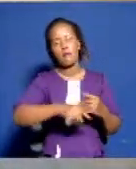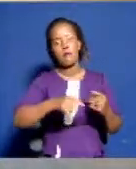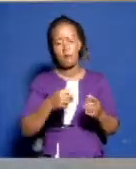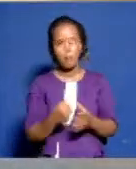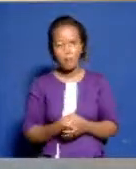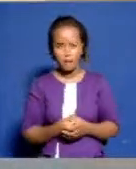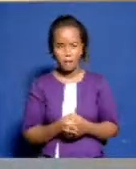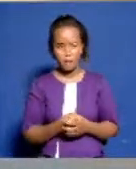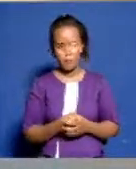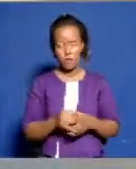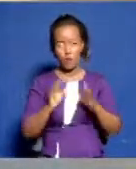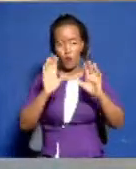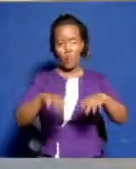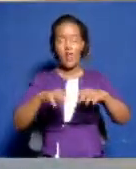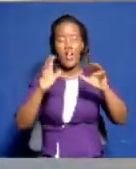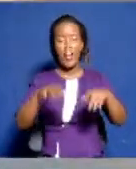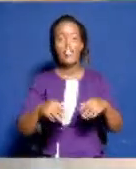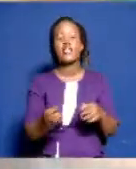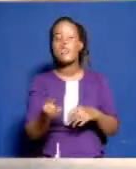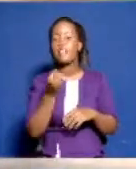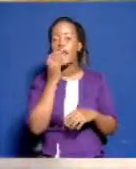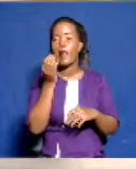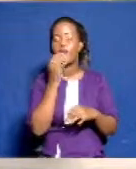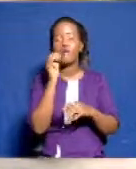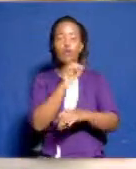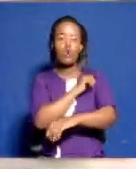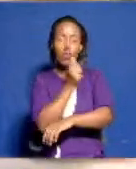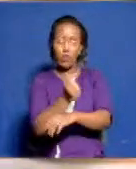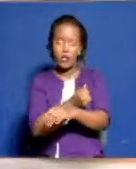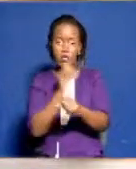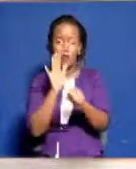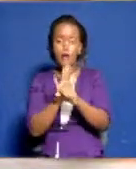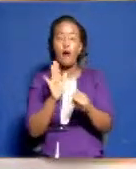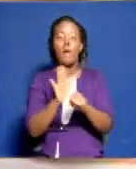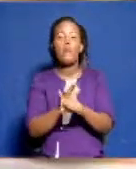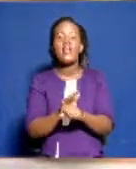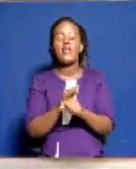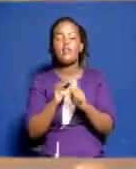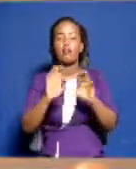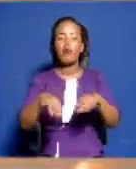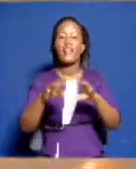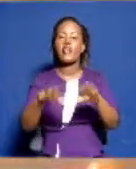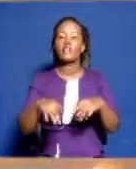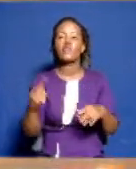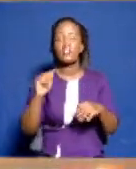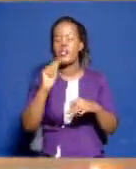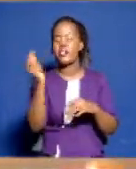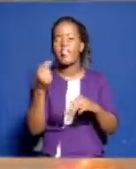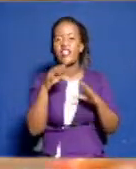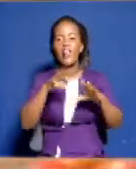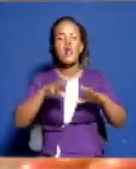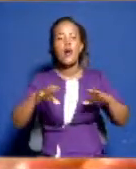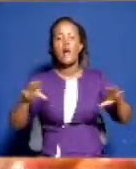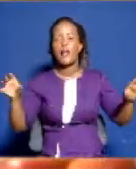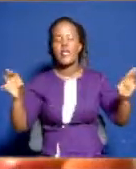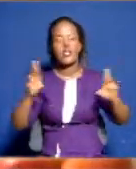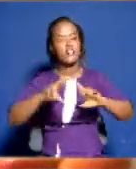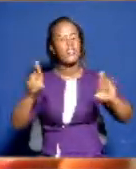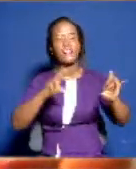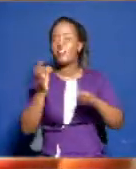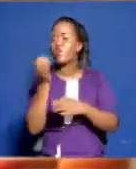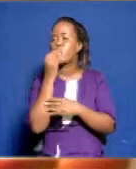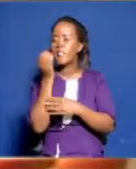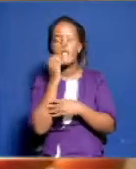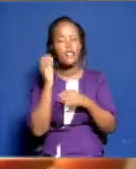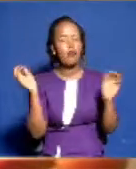According to the Agriculture and Food Authority, most agricultural products in the Kenyan market are not fit for human consumption. The authority's